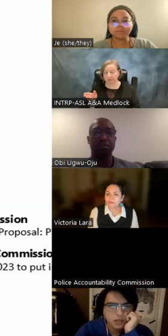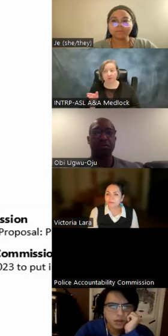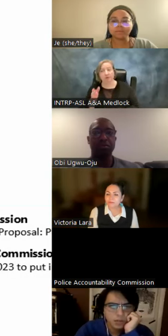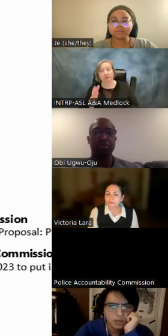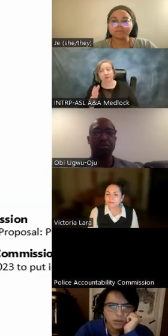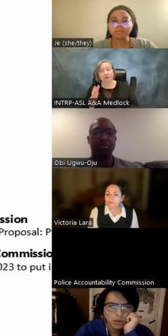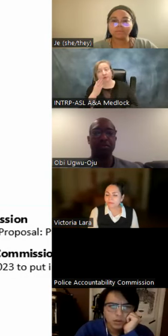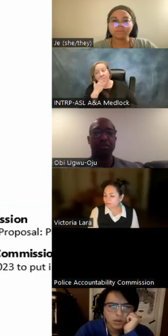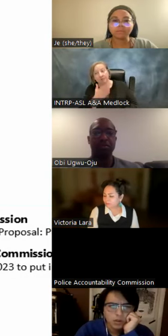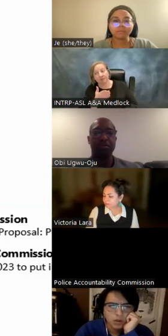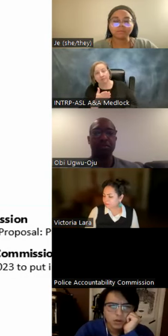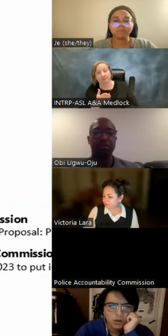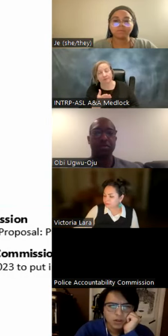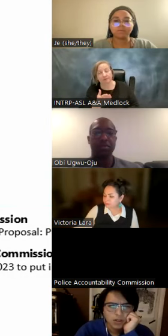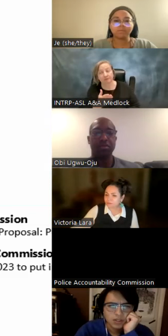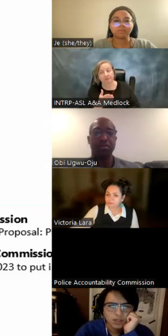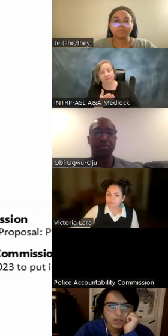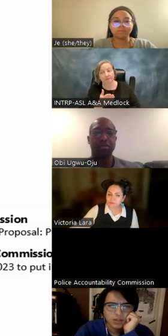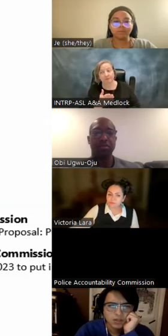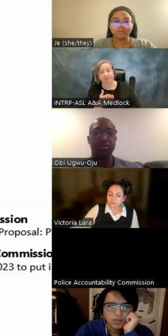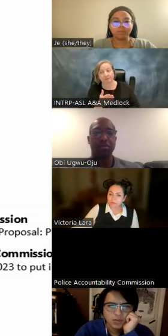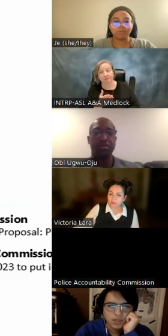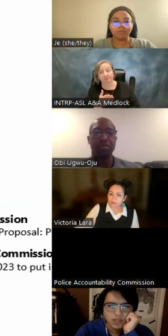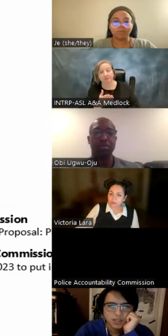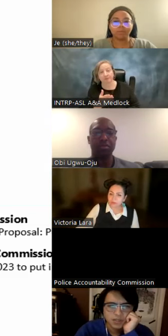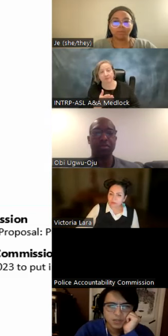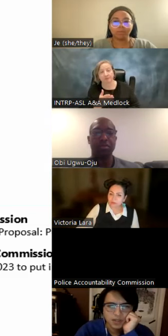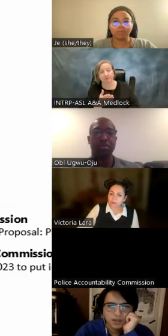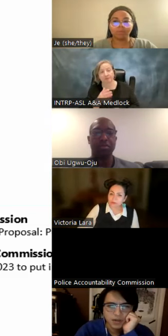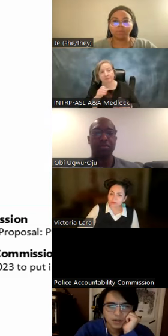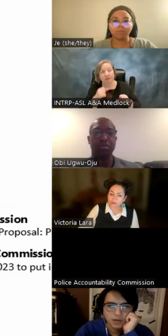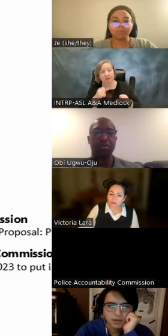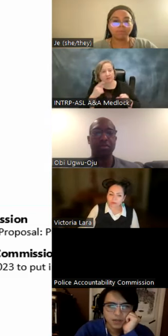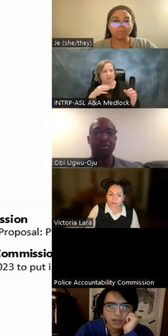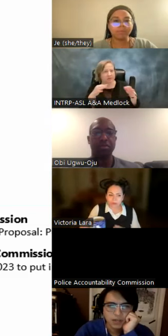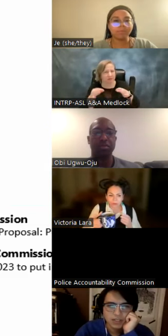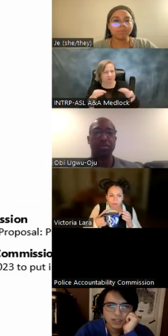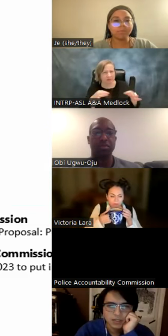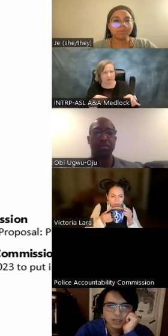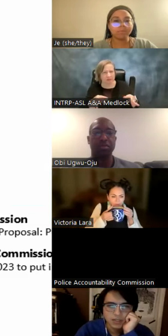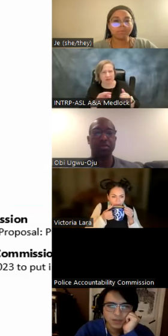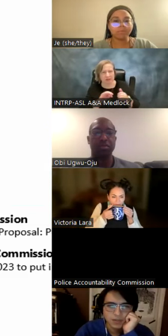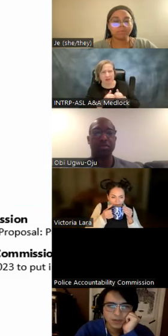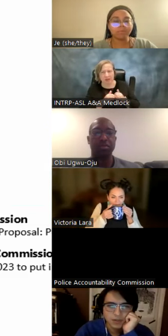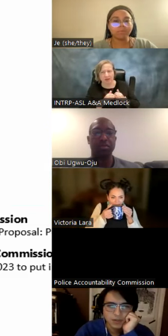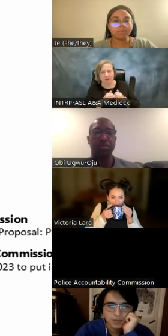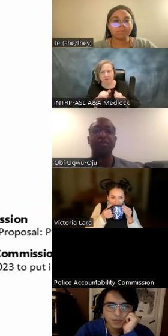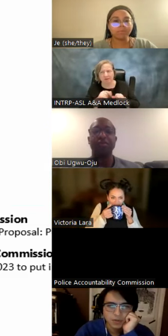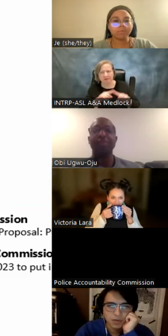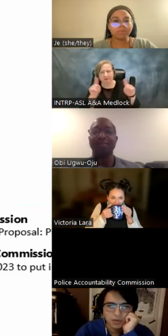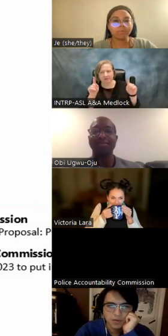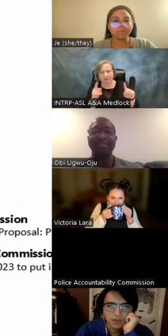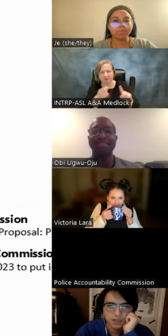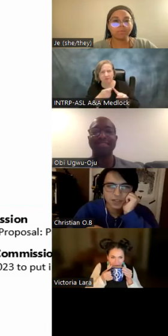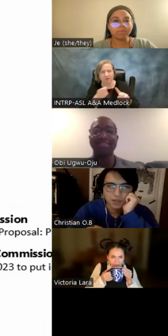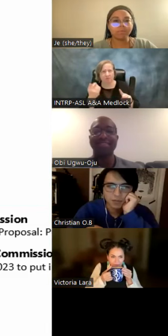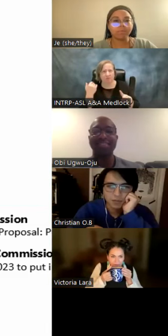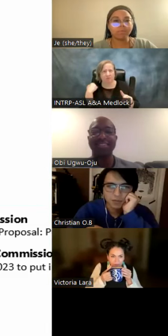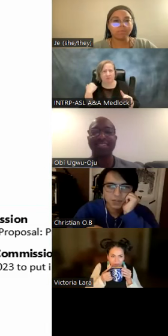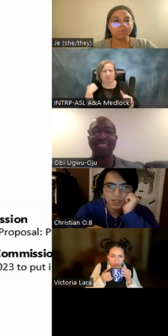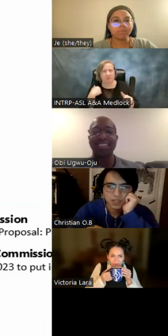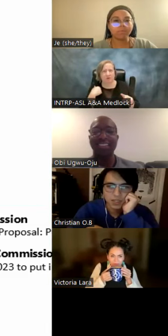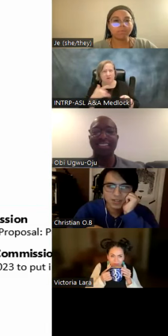thanks. Could someone explain how this is different from the one above? I feel like